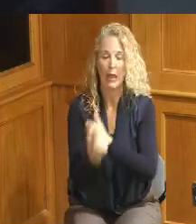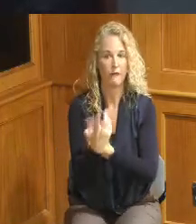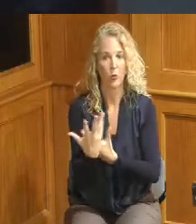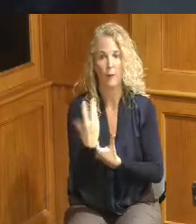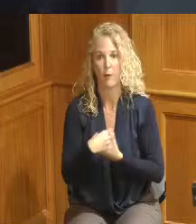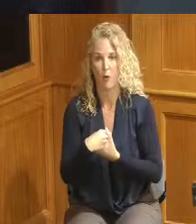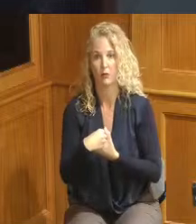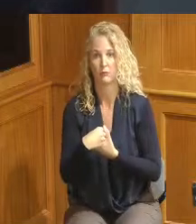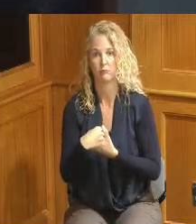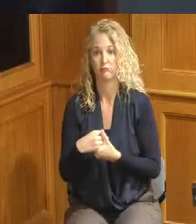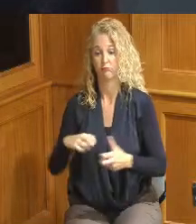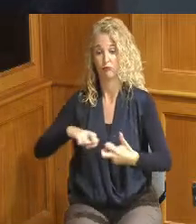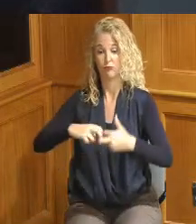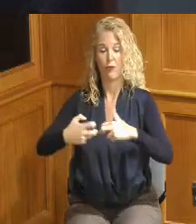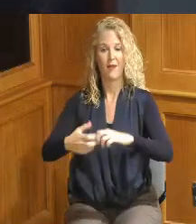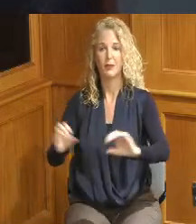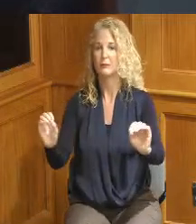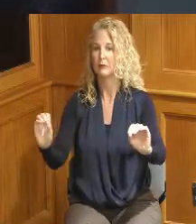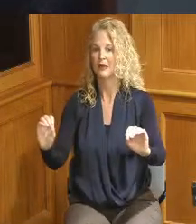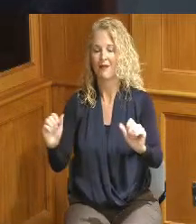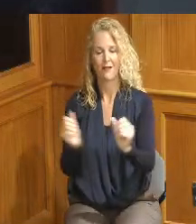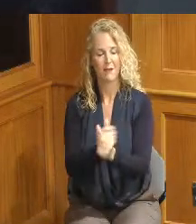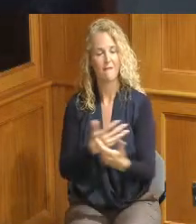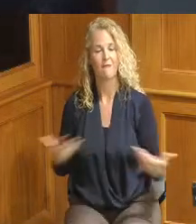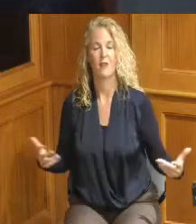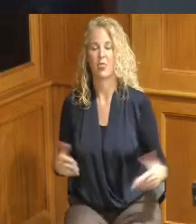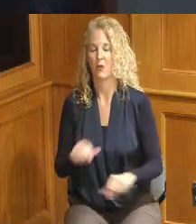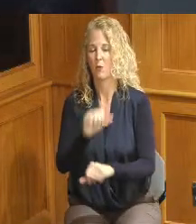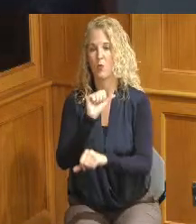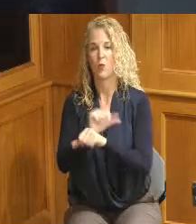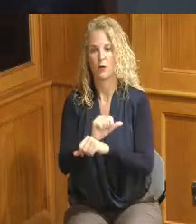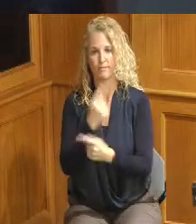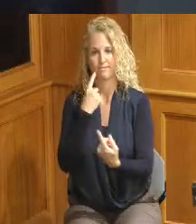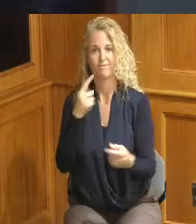event without a problem. All of our activation, everything else worked.